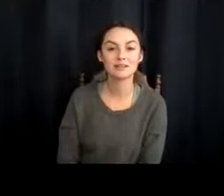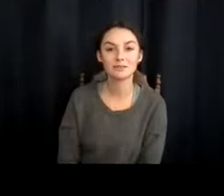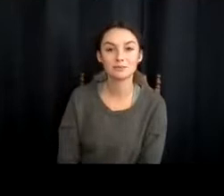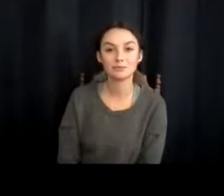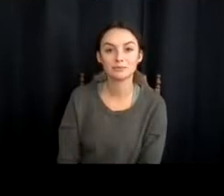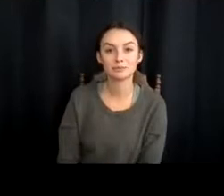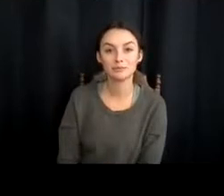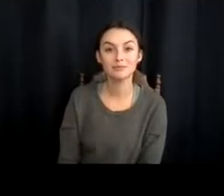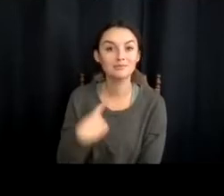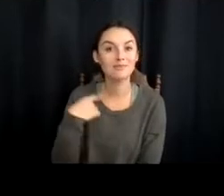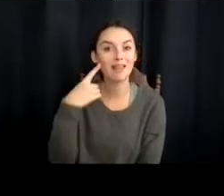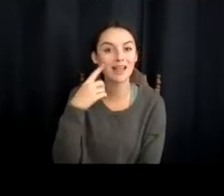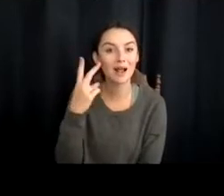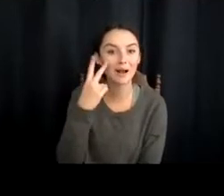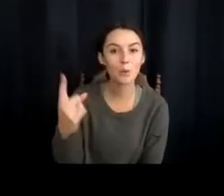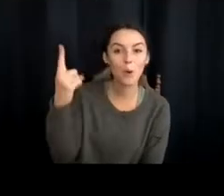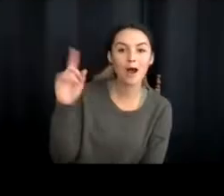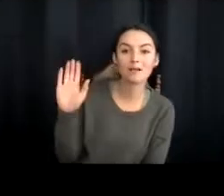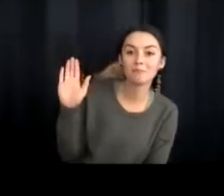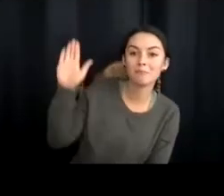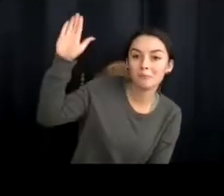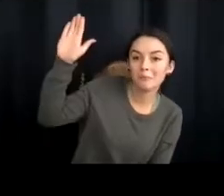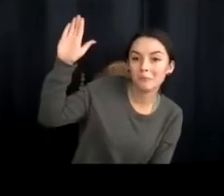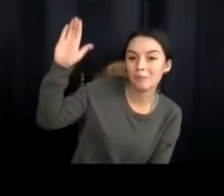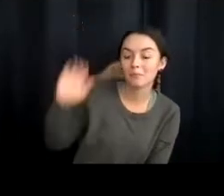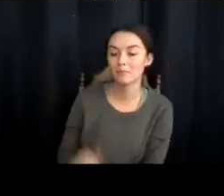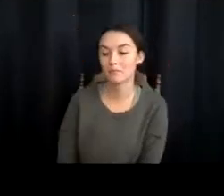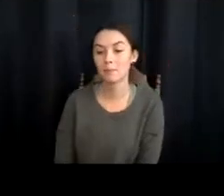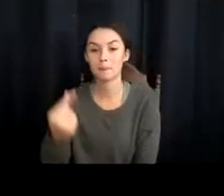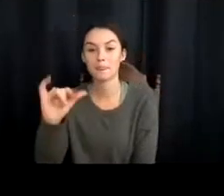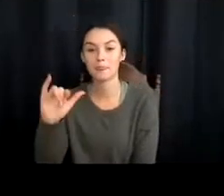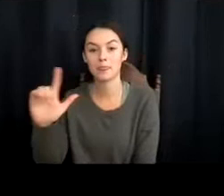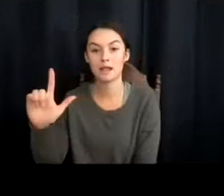I think I saw one hand. Gil, you have a guess?